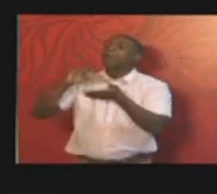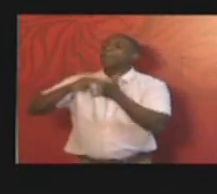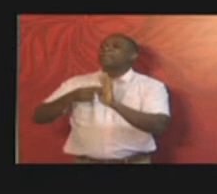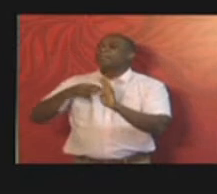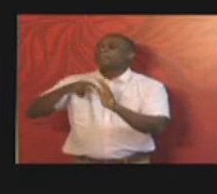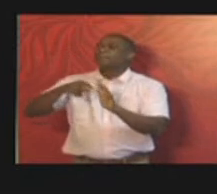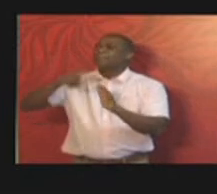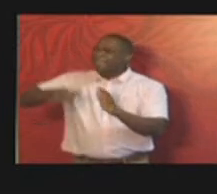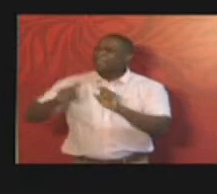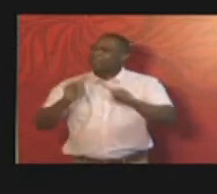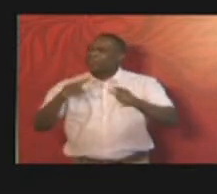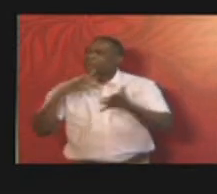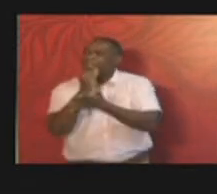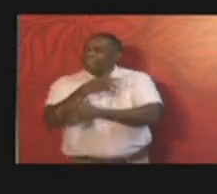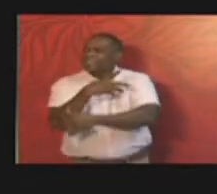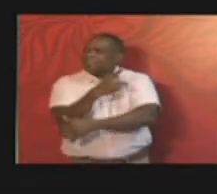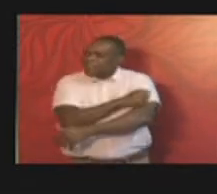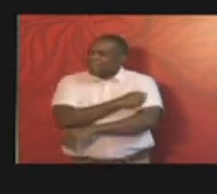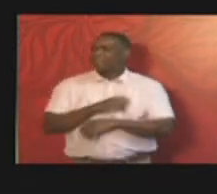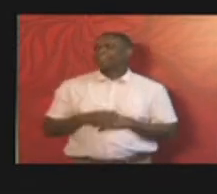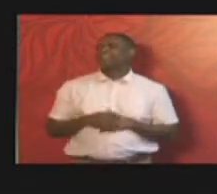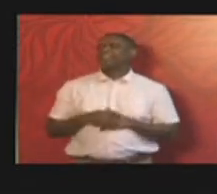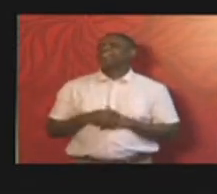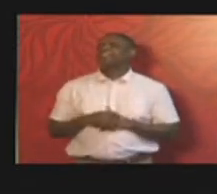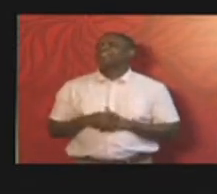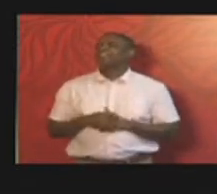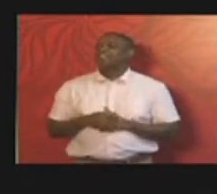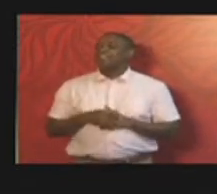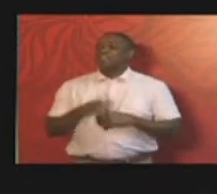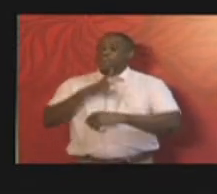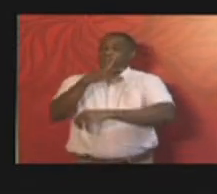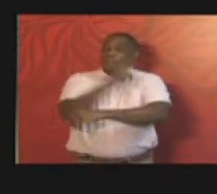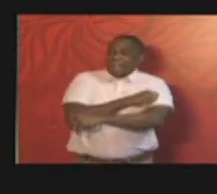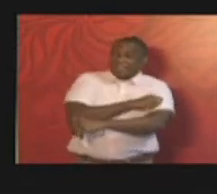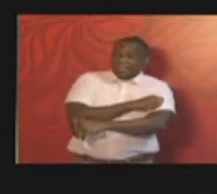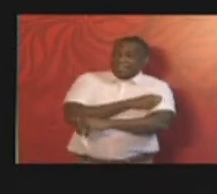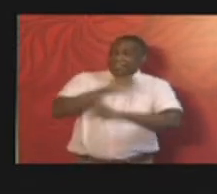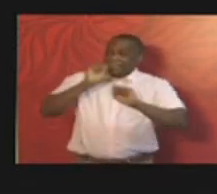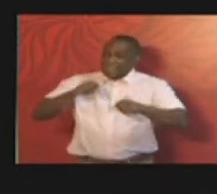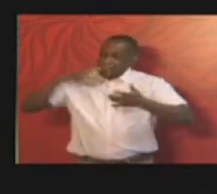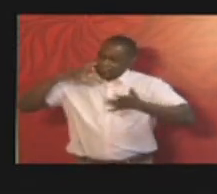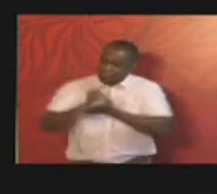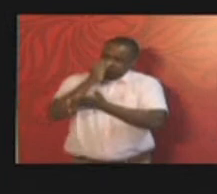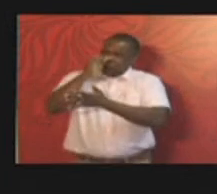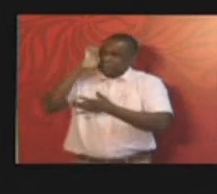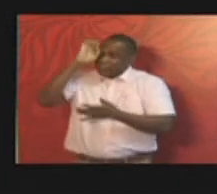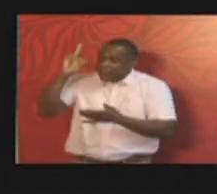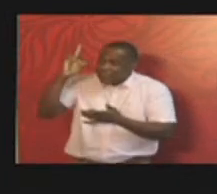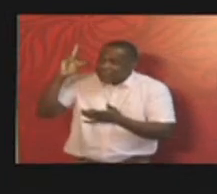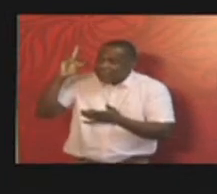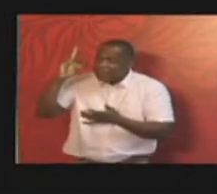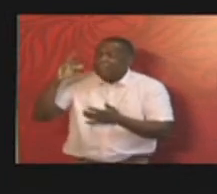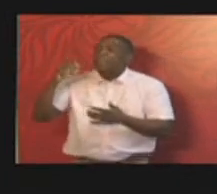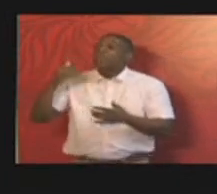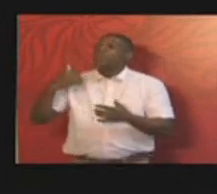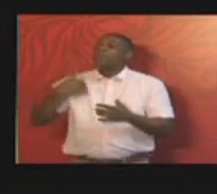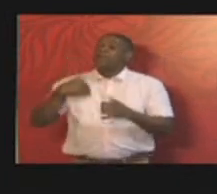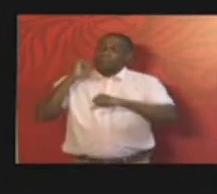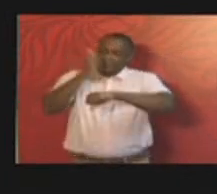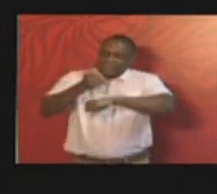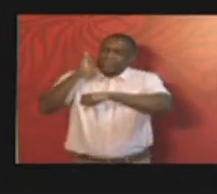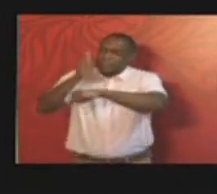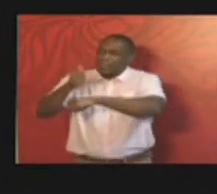to Educate, we have all these sites set up for you, 4 in North, 5 in